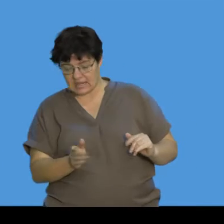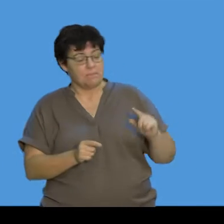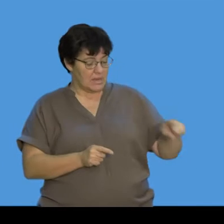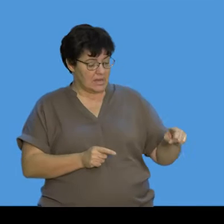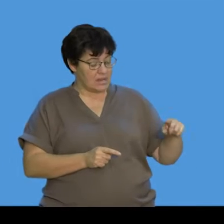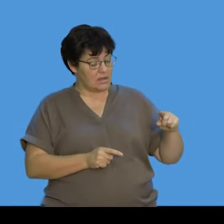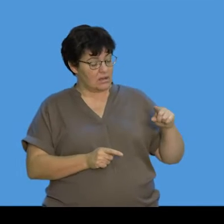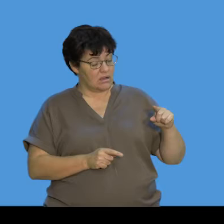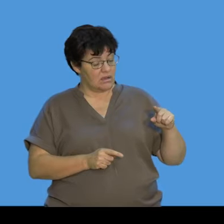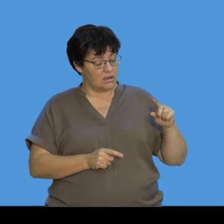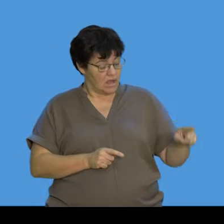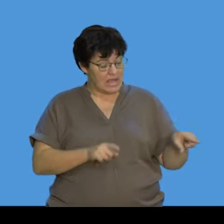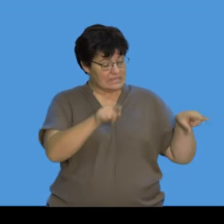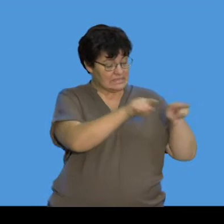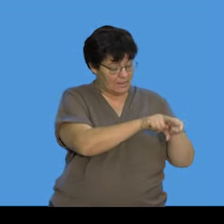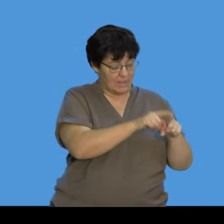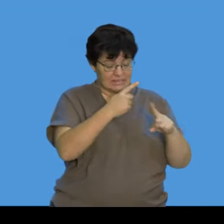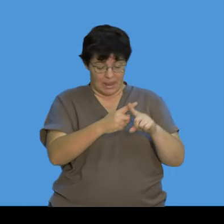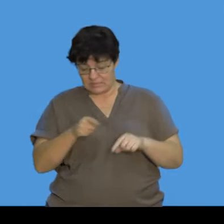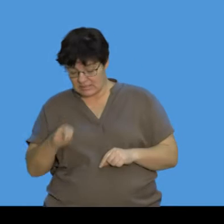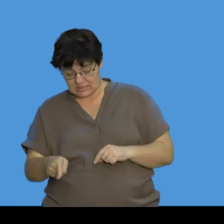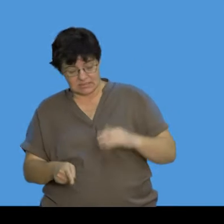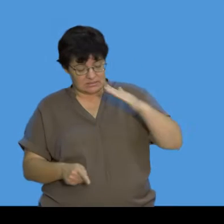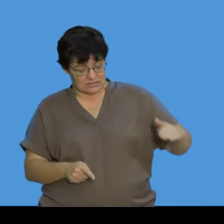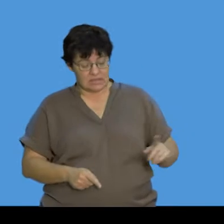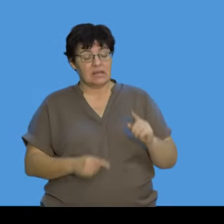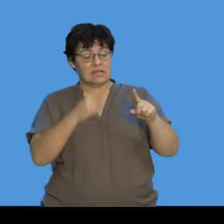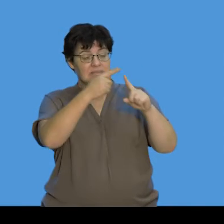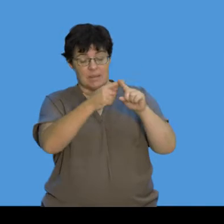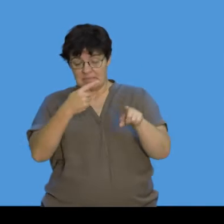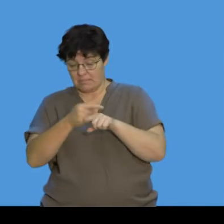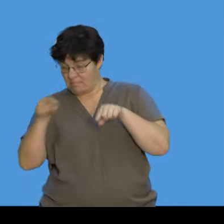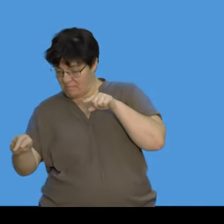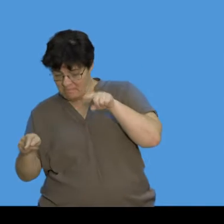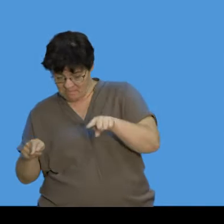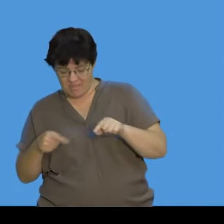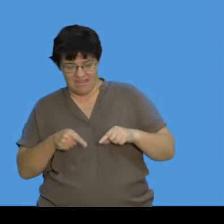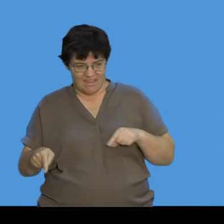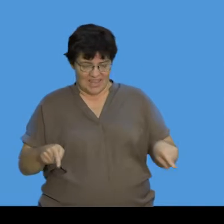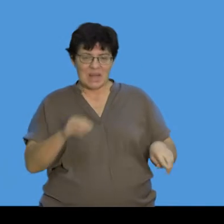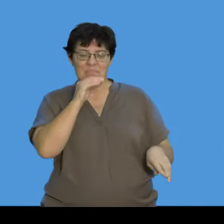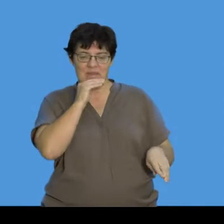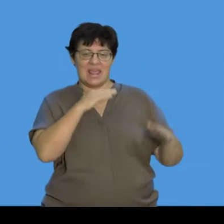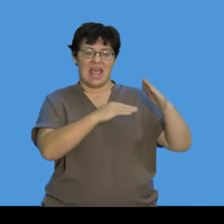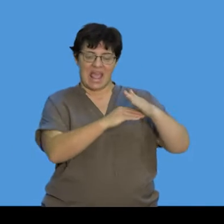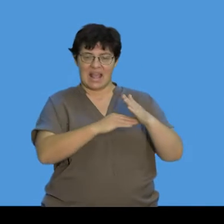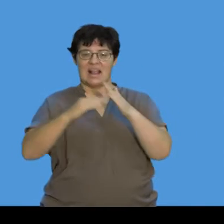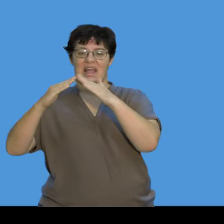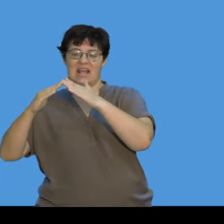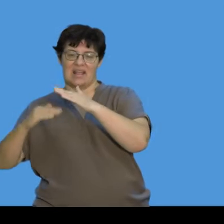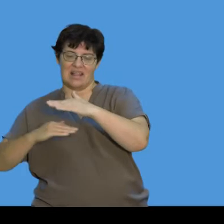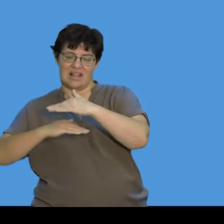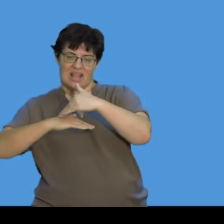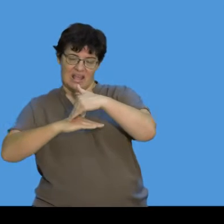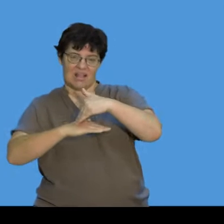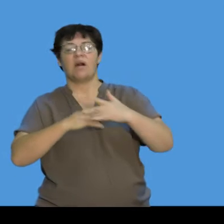same factor throughout, then the angles in those two triangles will also be equal to each other